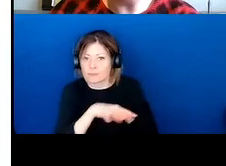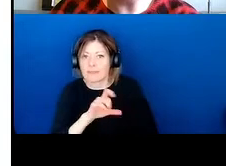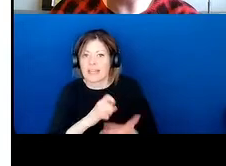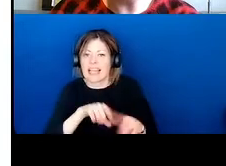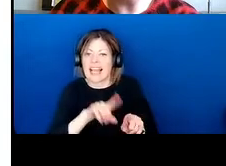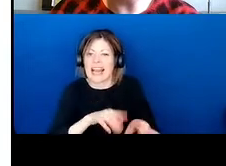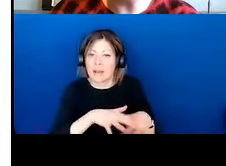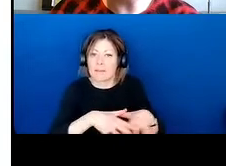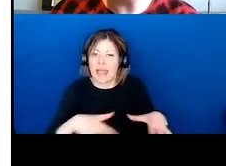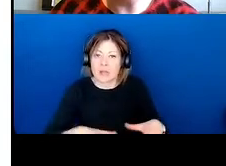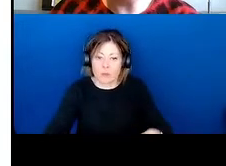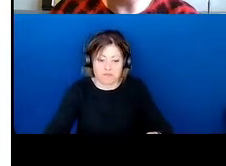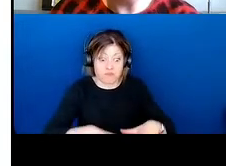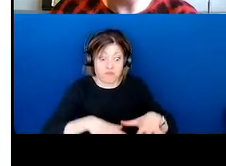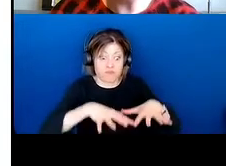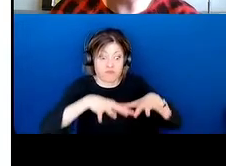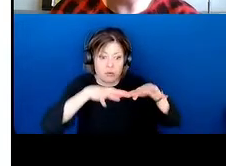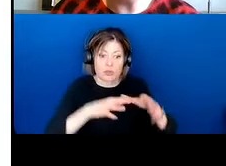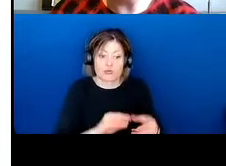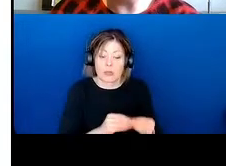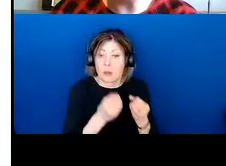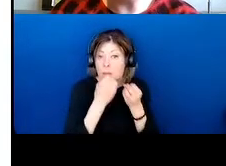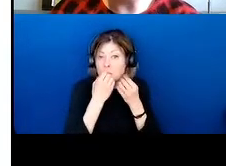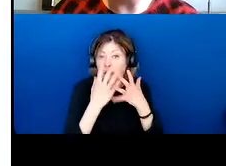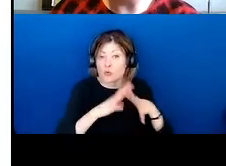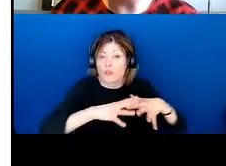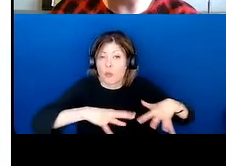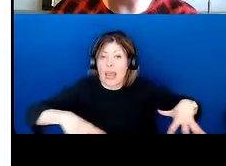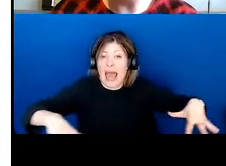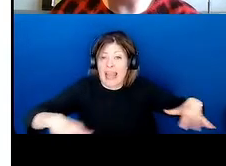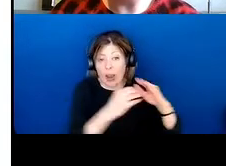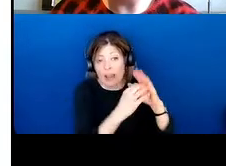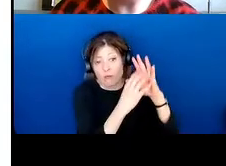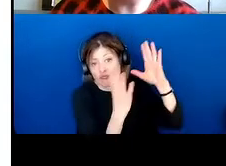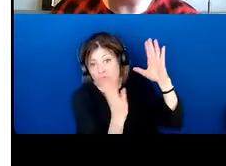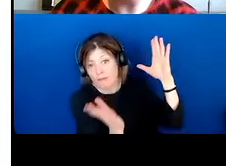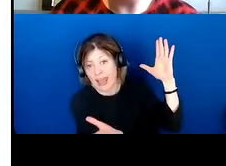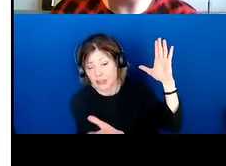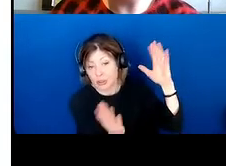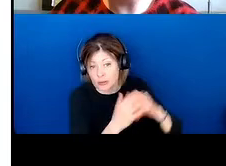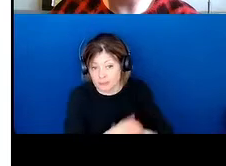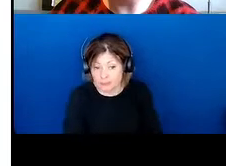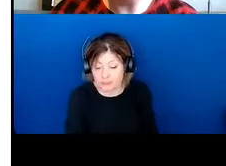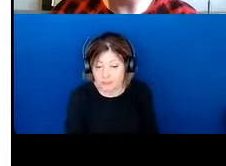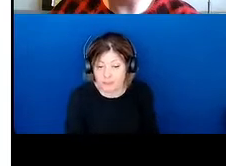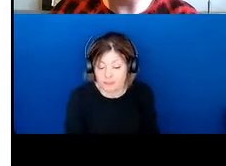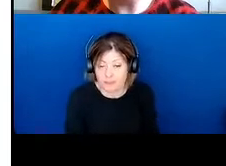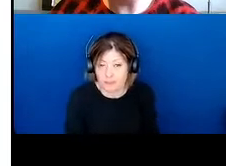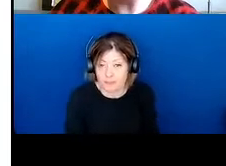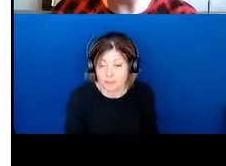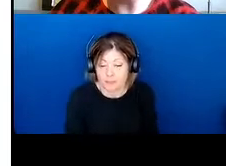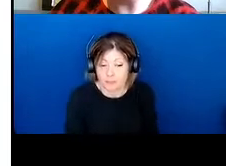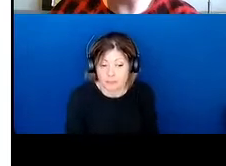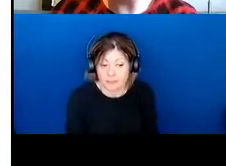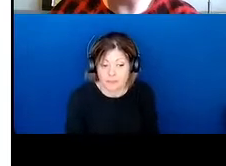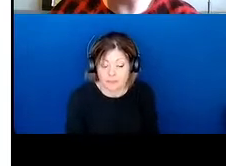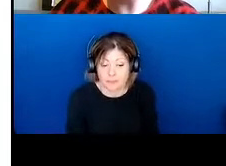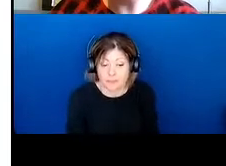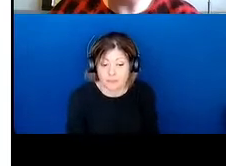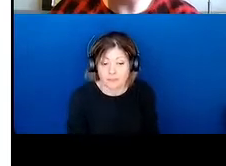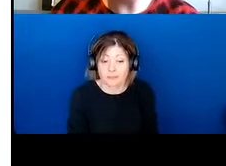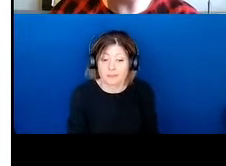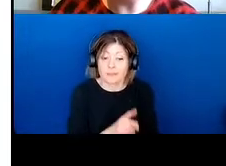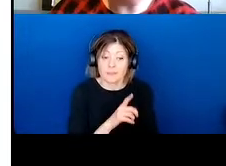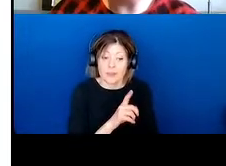beautiful reflective lake and screened the kilns and brickworks within the ruined abbey. It was built with his own